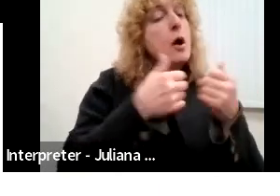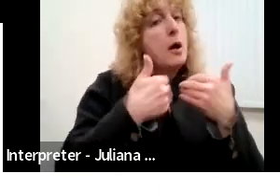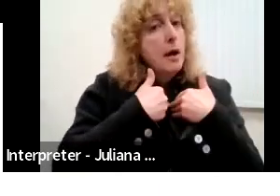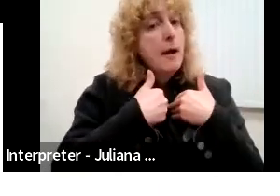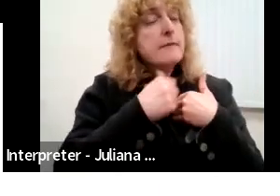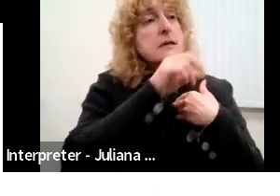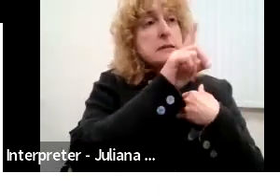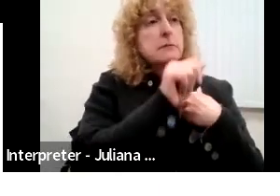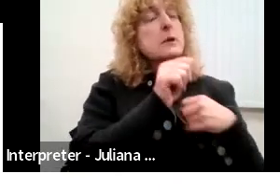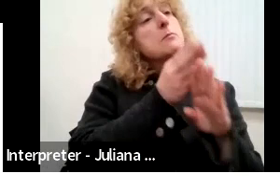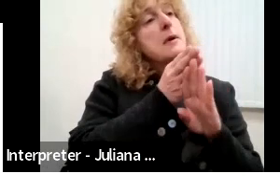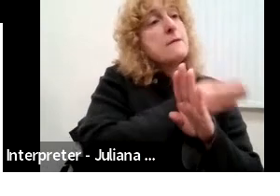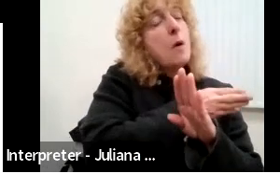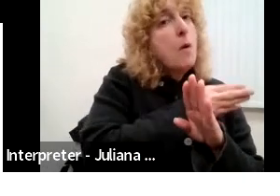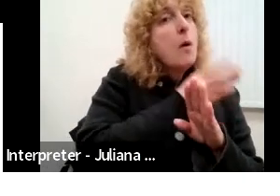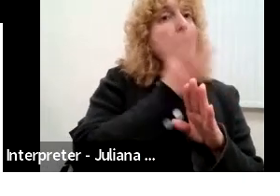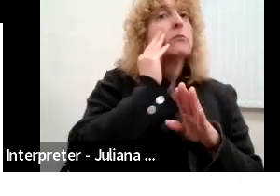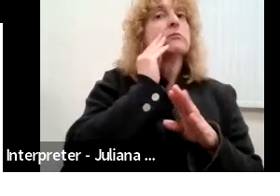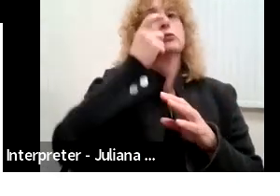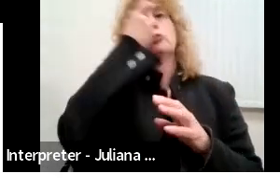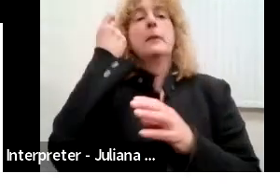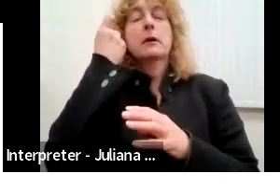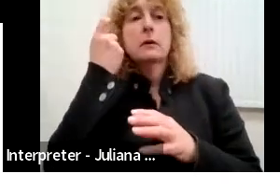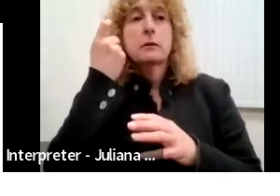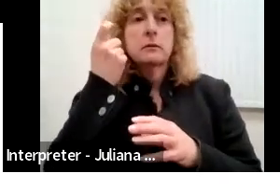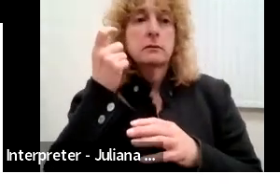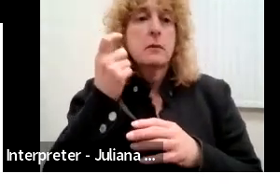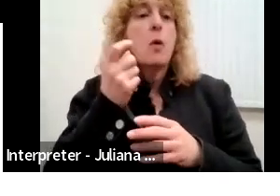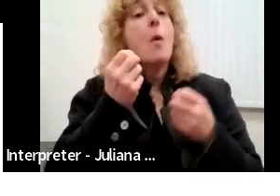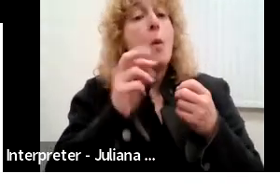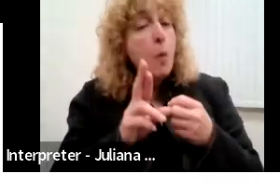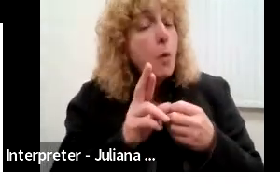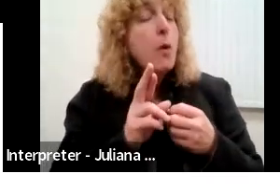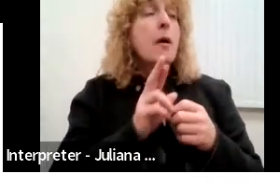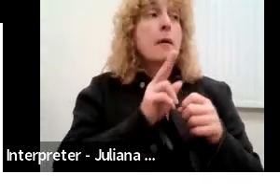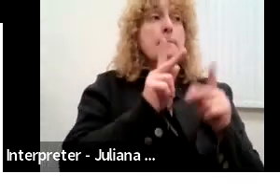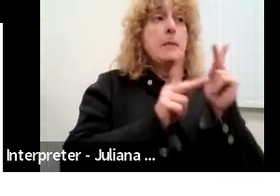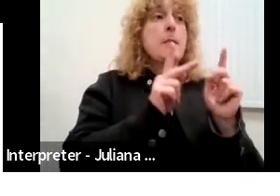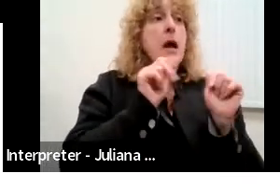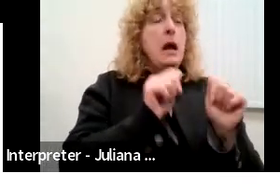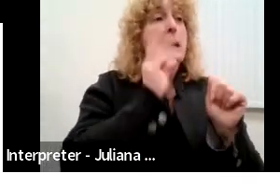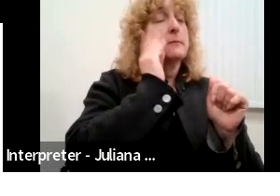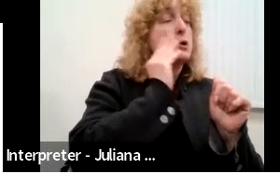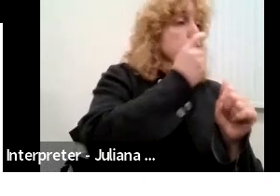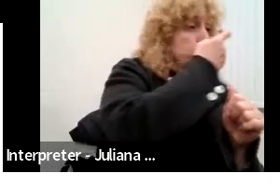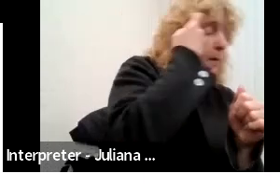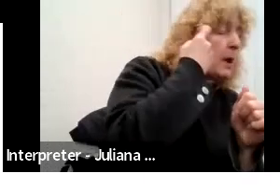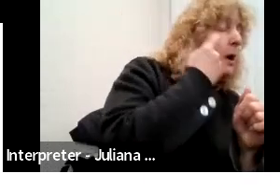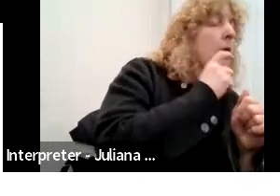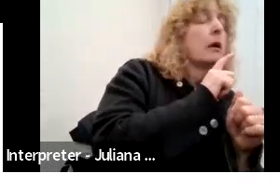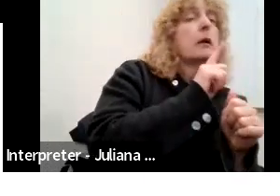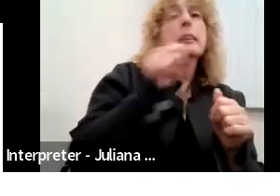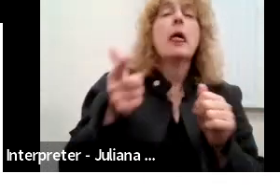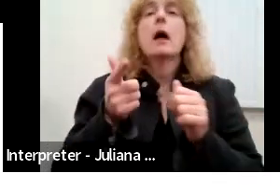disability before they experience a trauma. People with disabilities can experience a trauma and then acquire